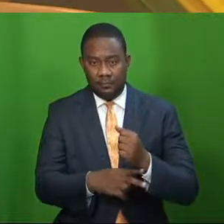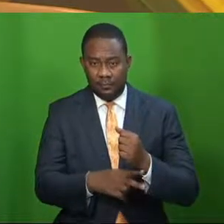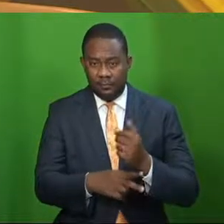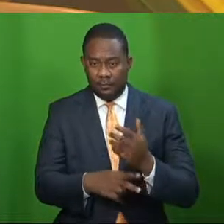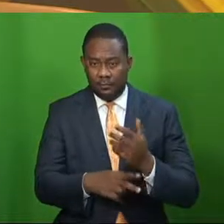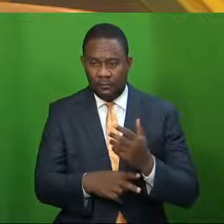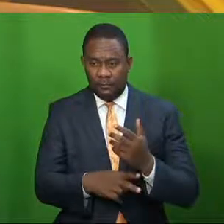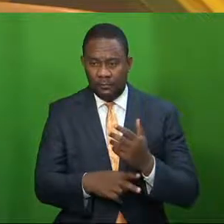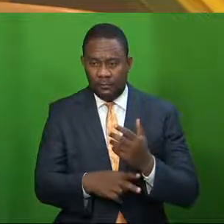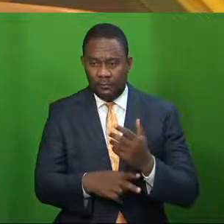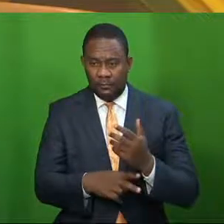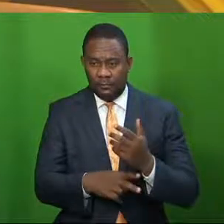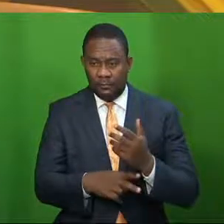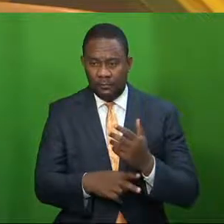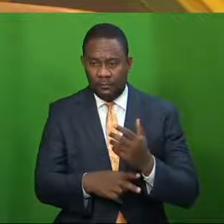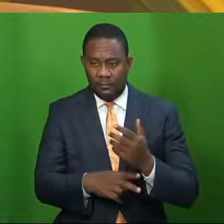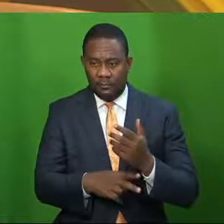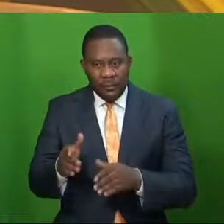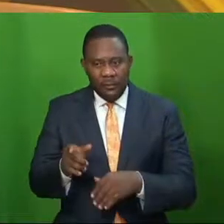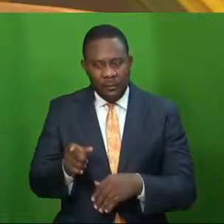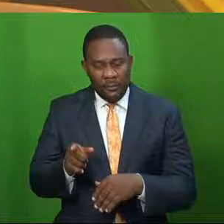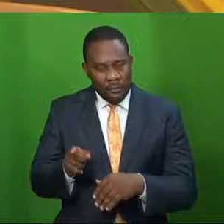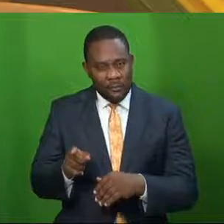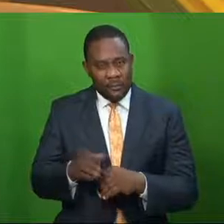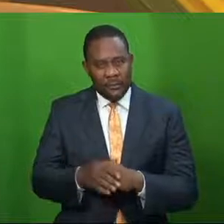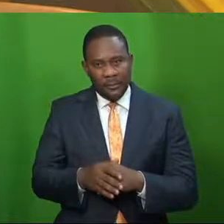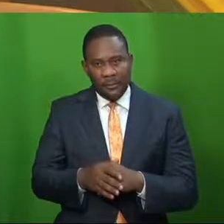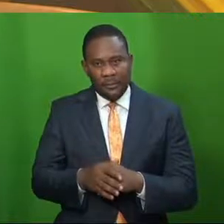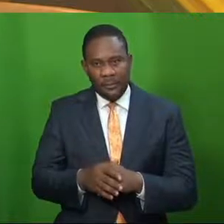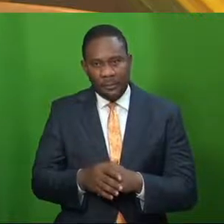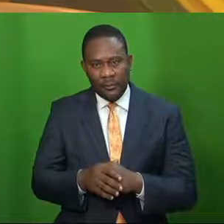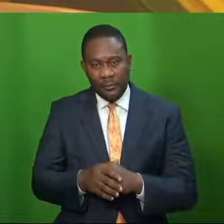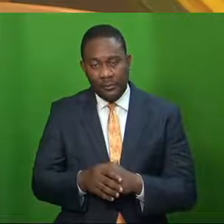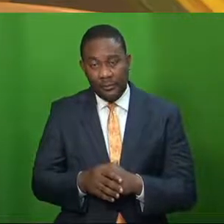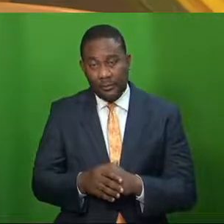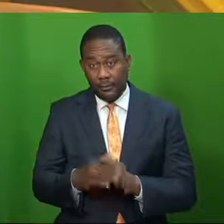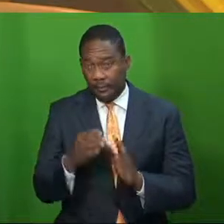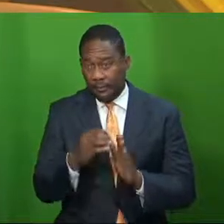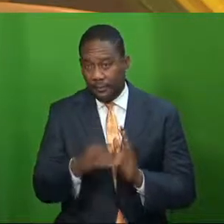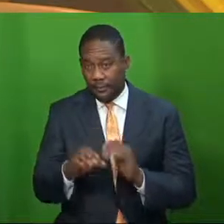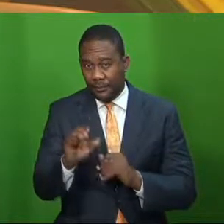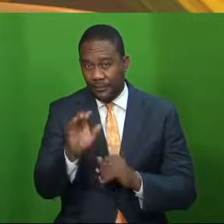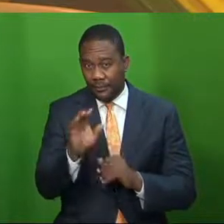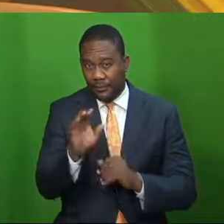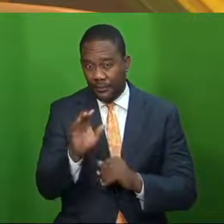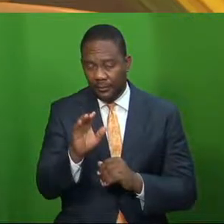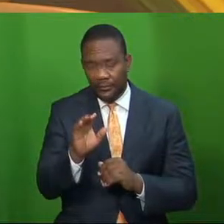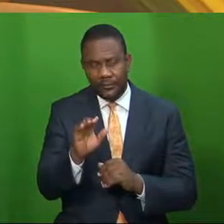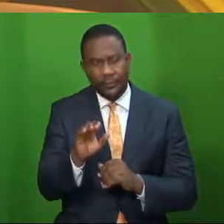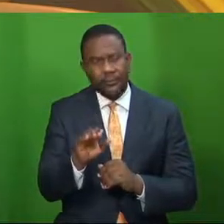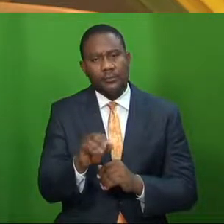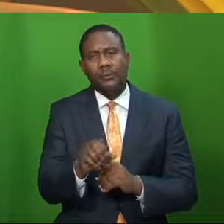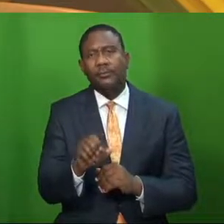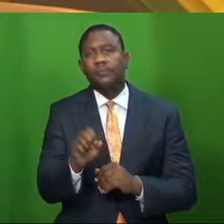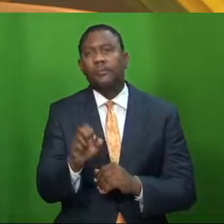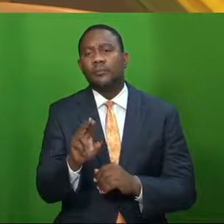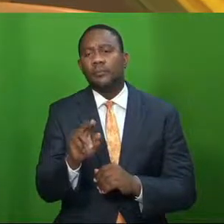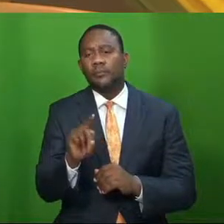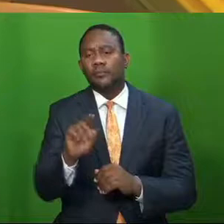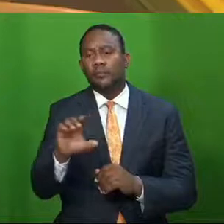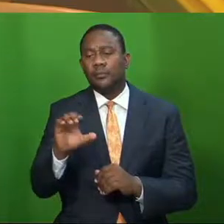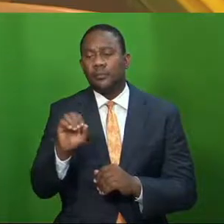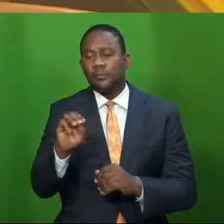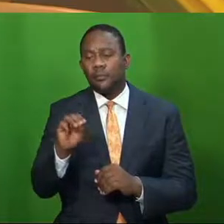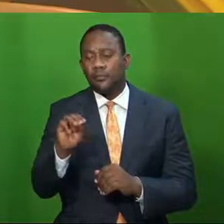outcome, paragraph 1.5. There should be outcome because